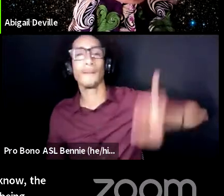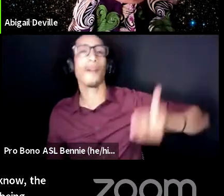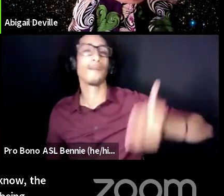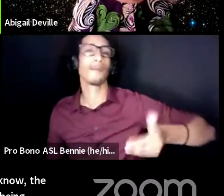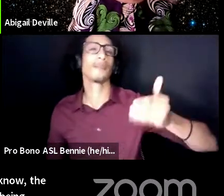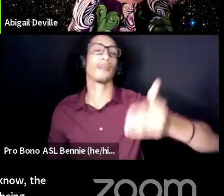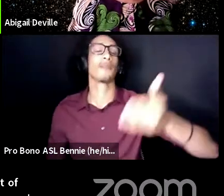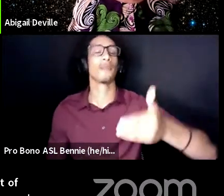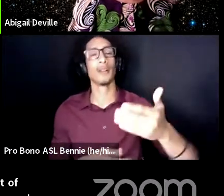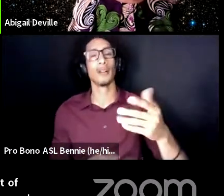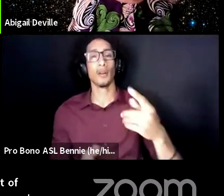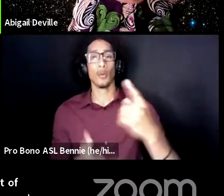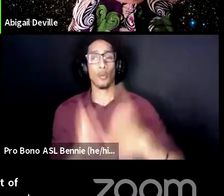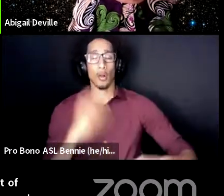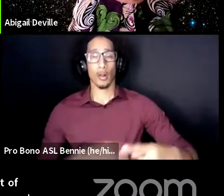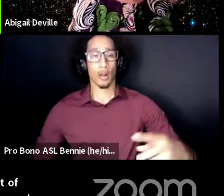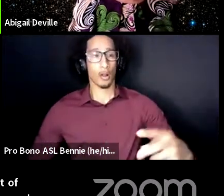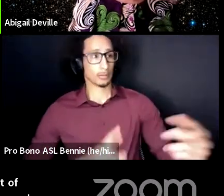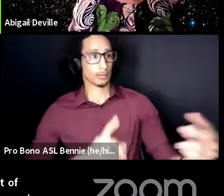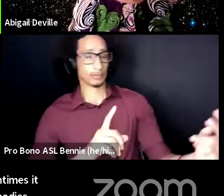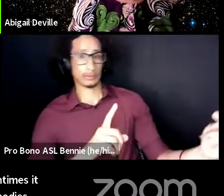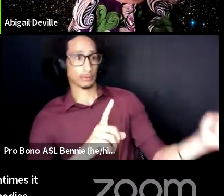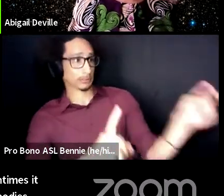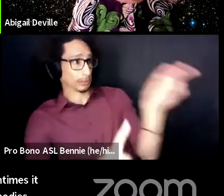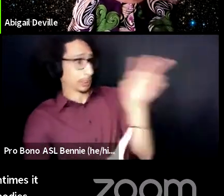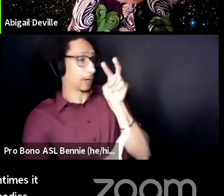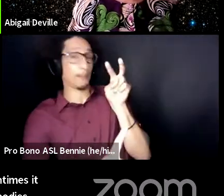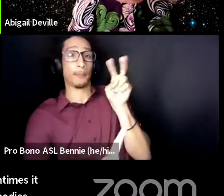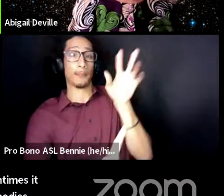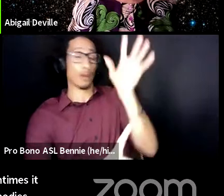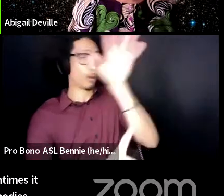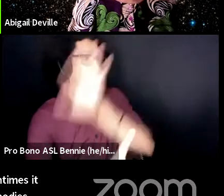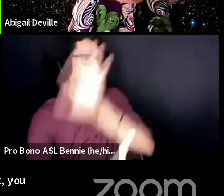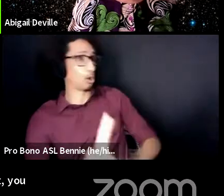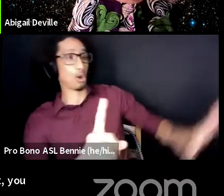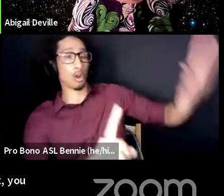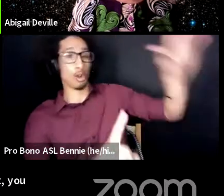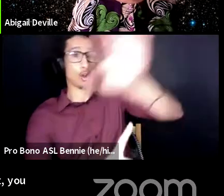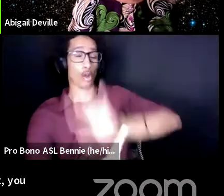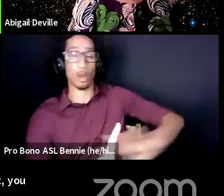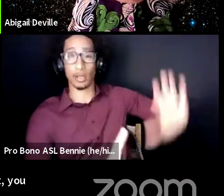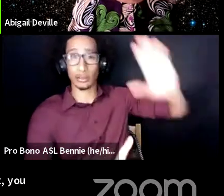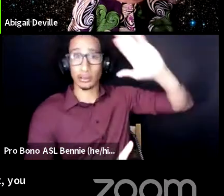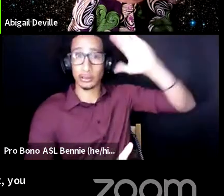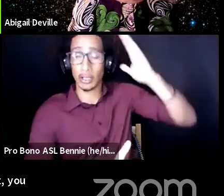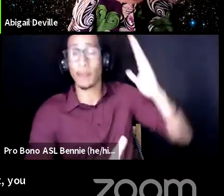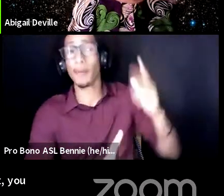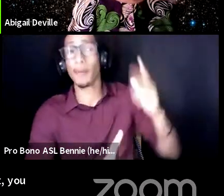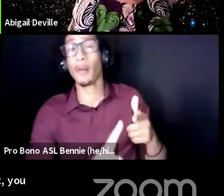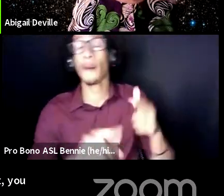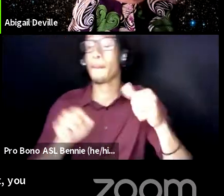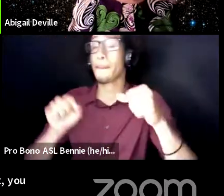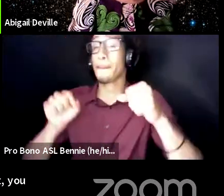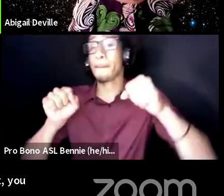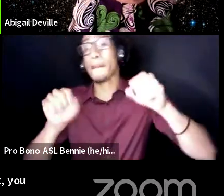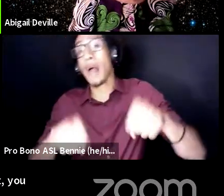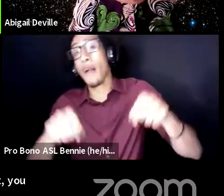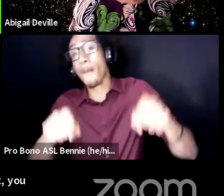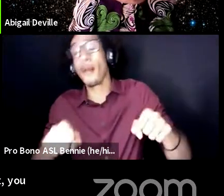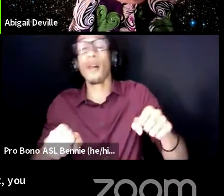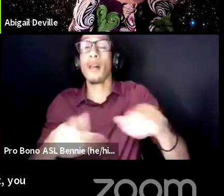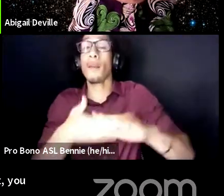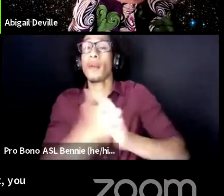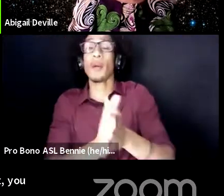what it perceives to be at times possibilities of being